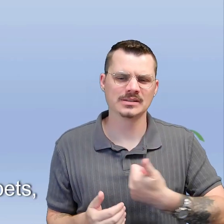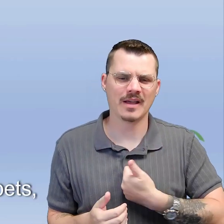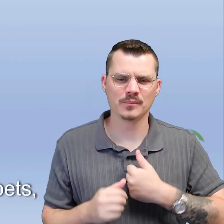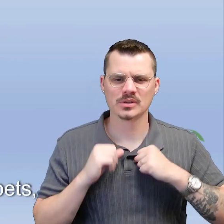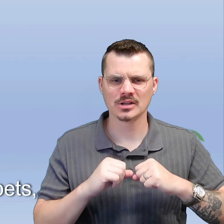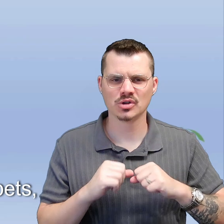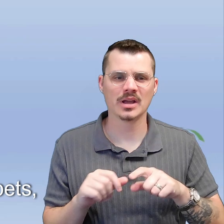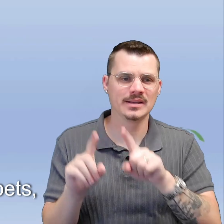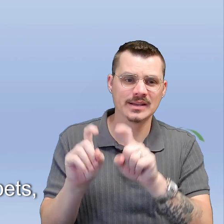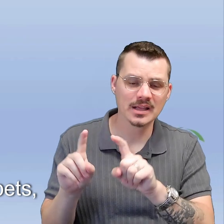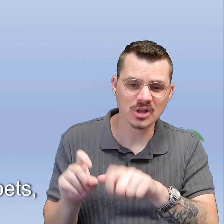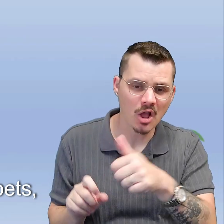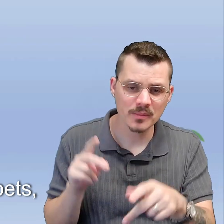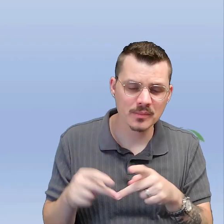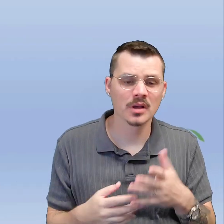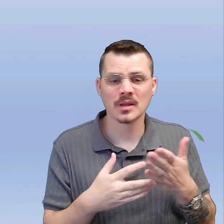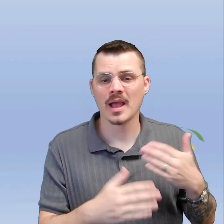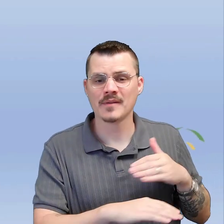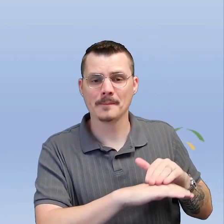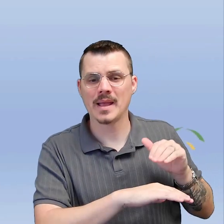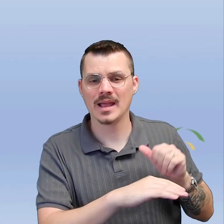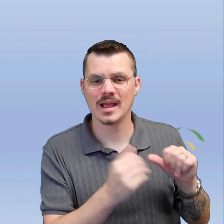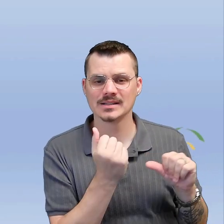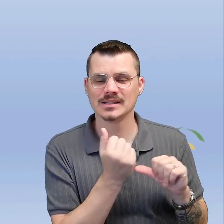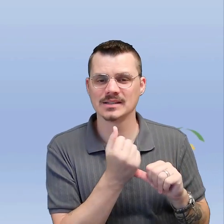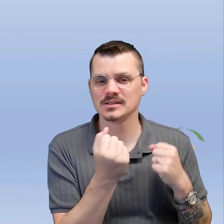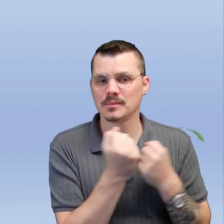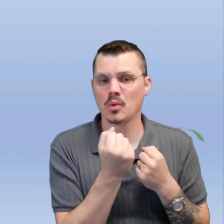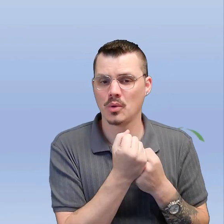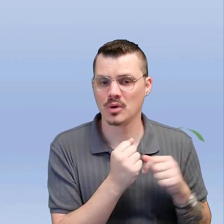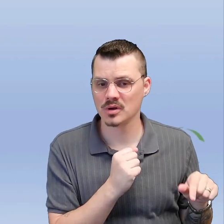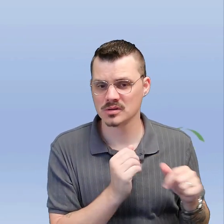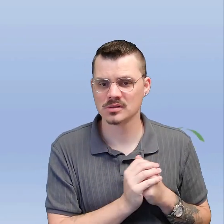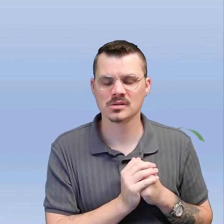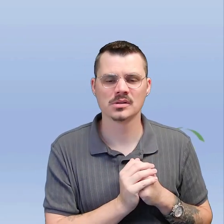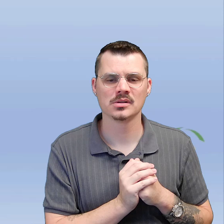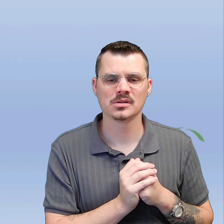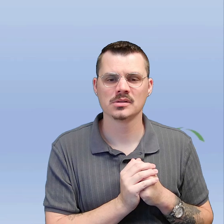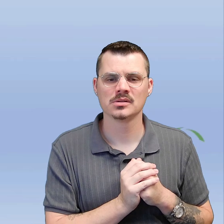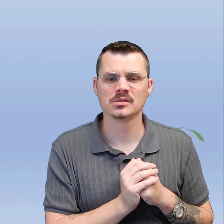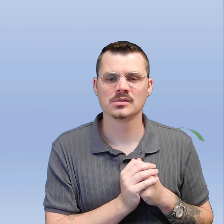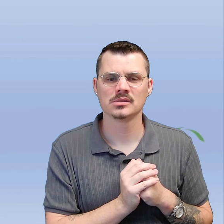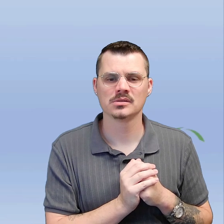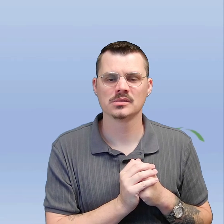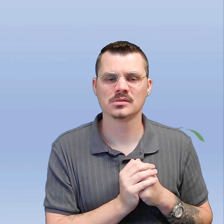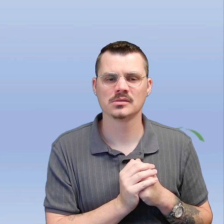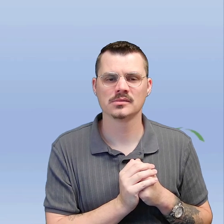Self-protection, testing other people, pets, pet-assisted supports. And